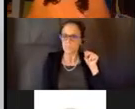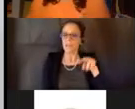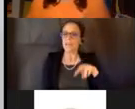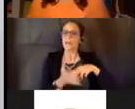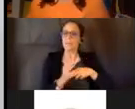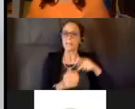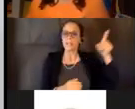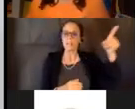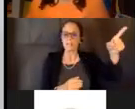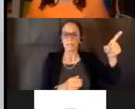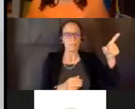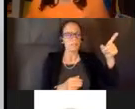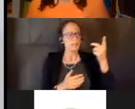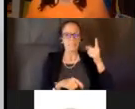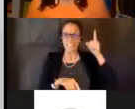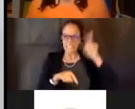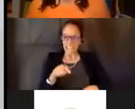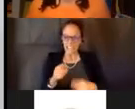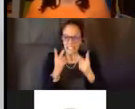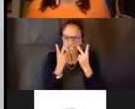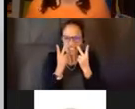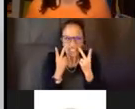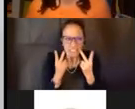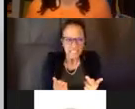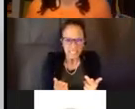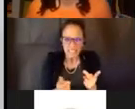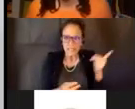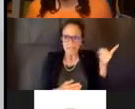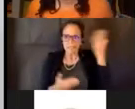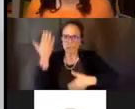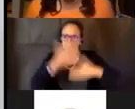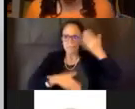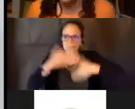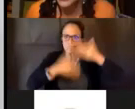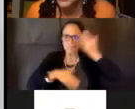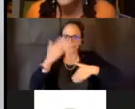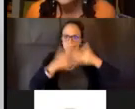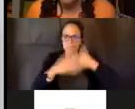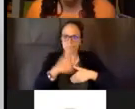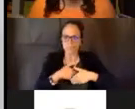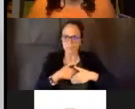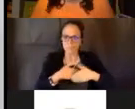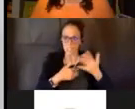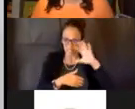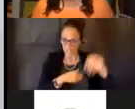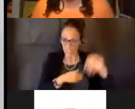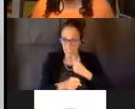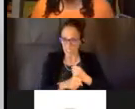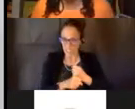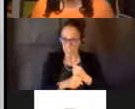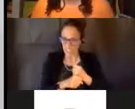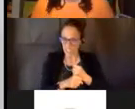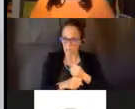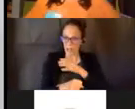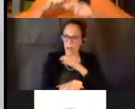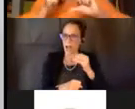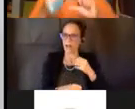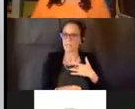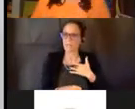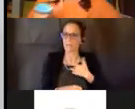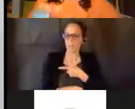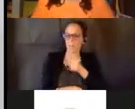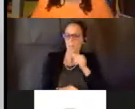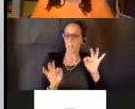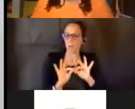can easily overlook the fact that the people who cared for the land and knew it better than anybody else for 50 years isn't important to the story. And so that's